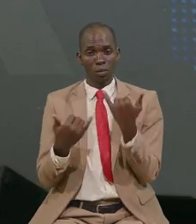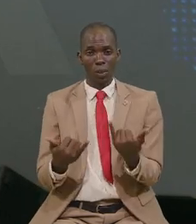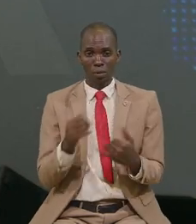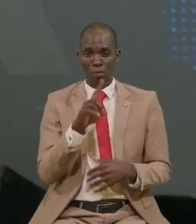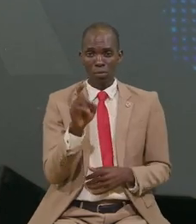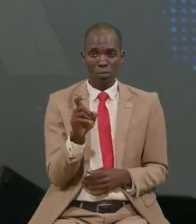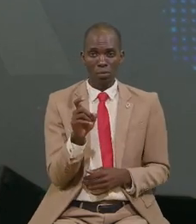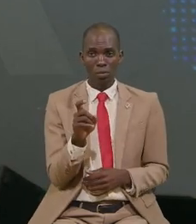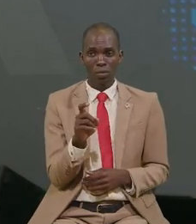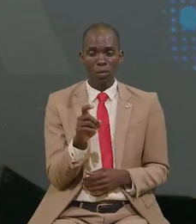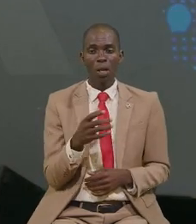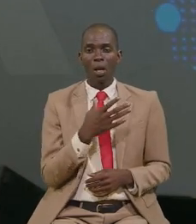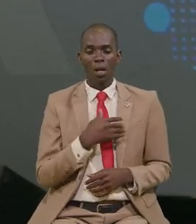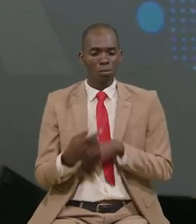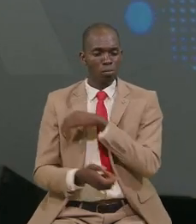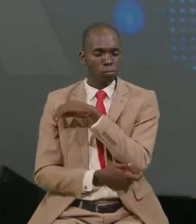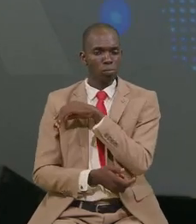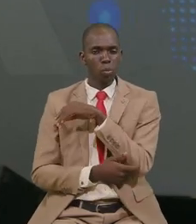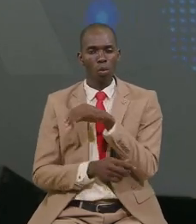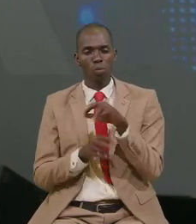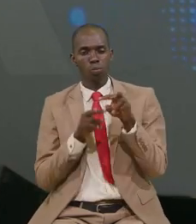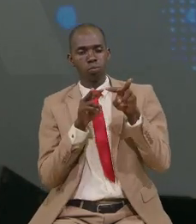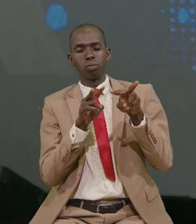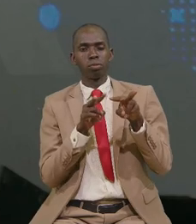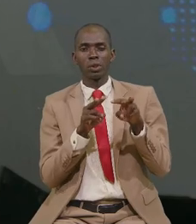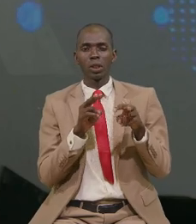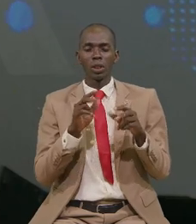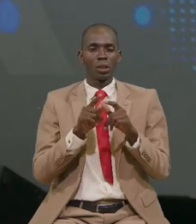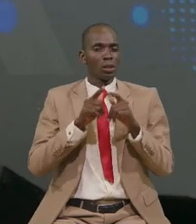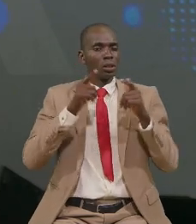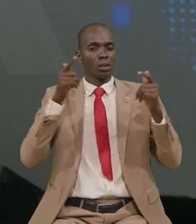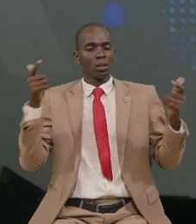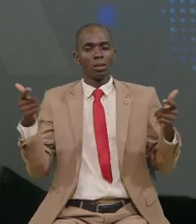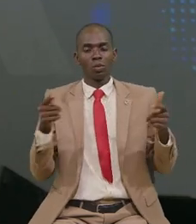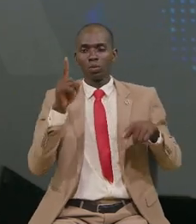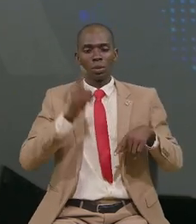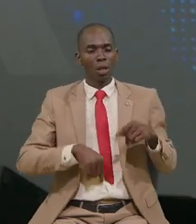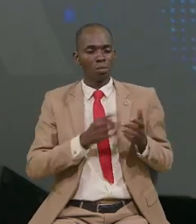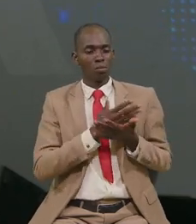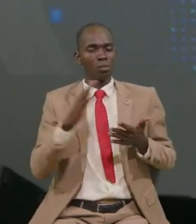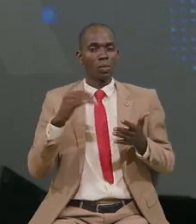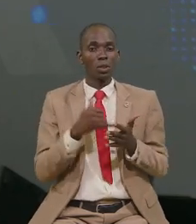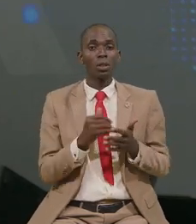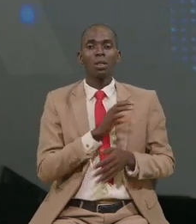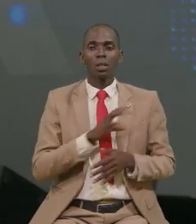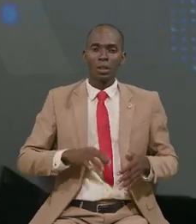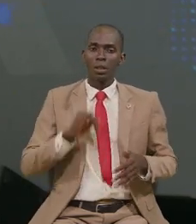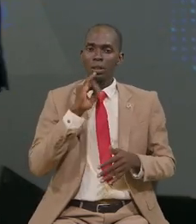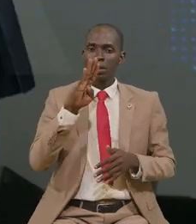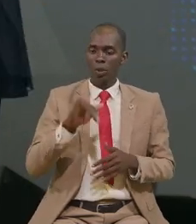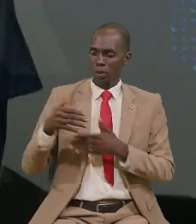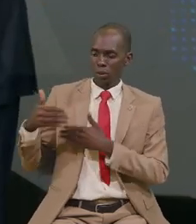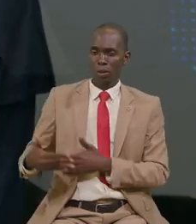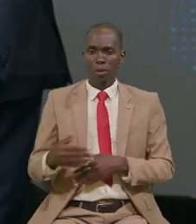and a temptation appears irresistible. Christ is there by your side. You're a child of God, and